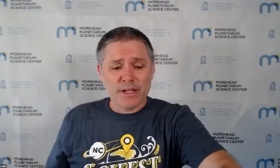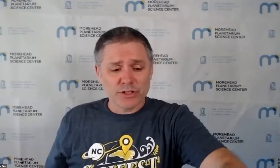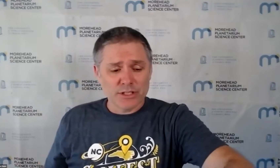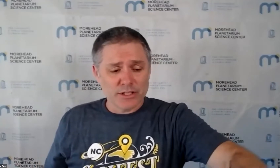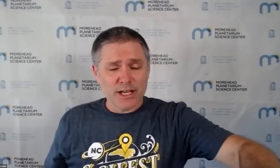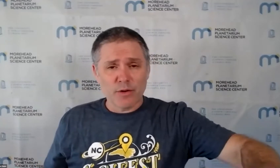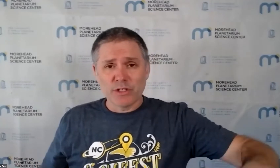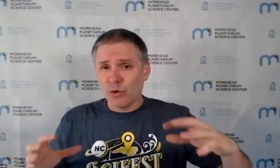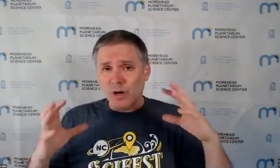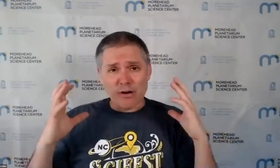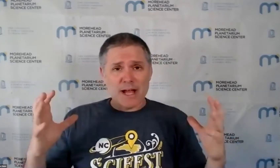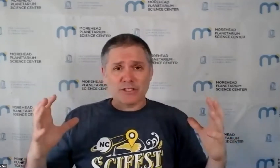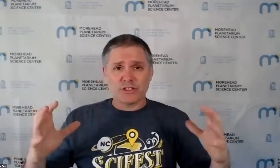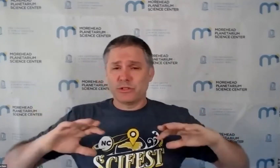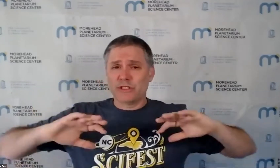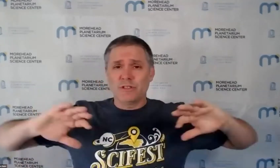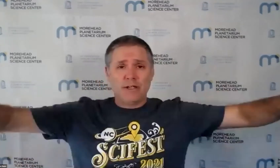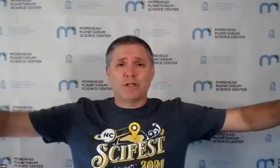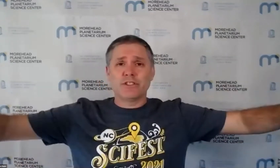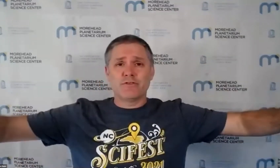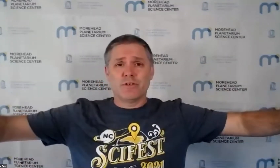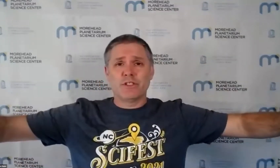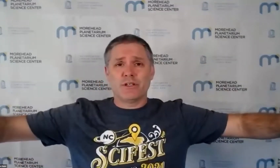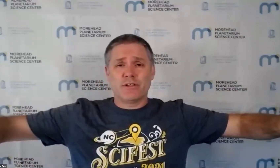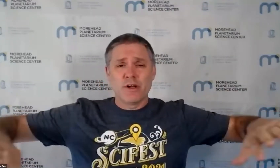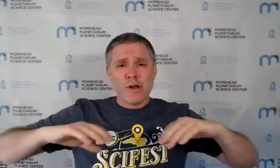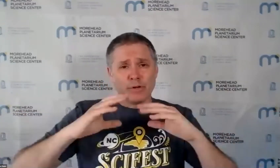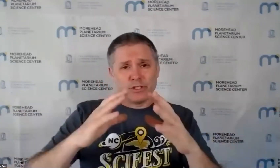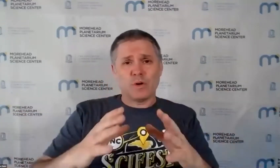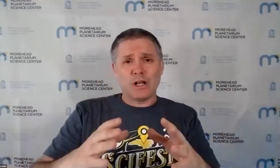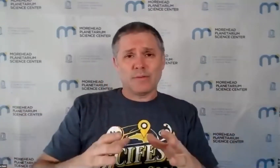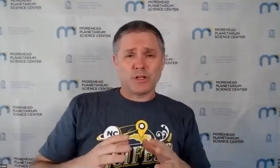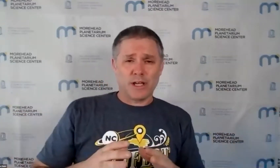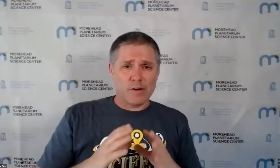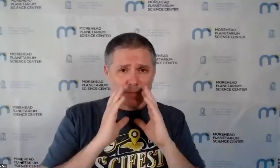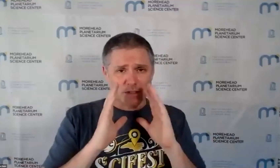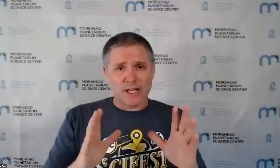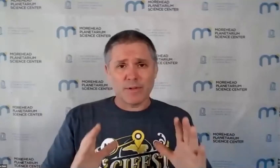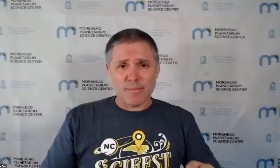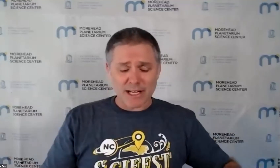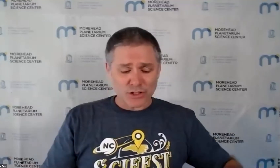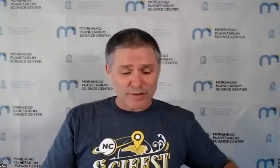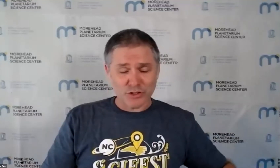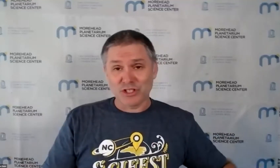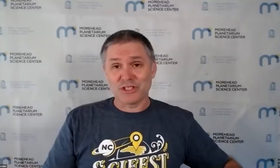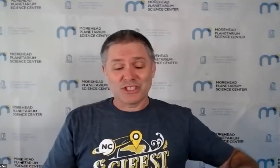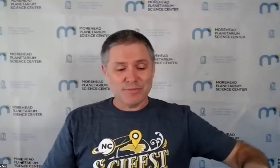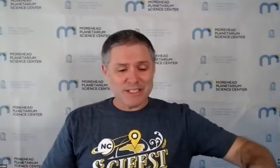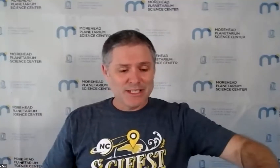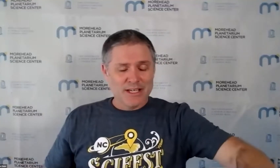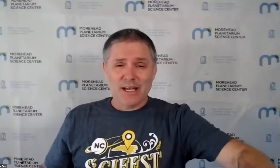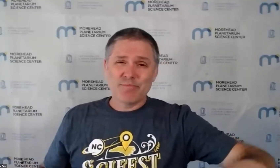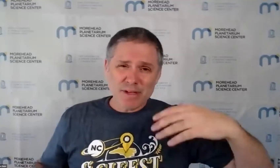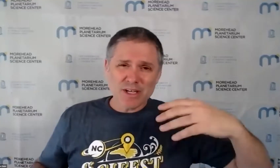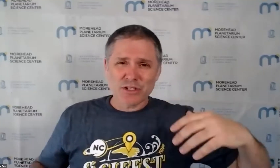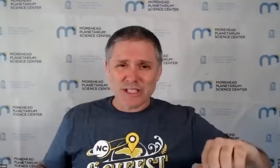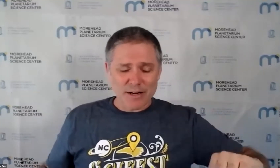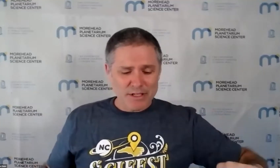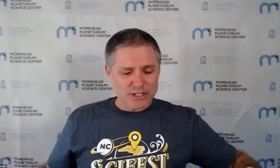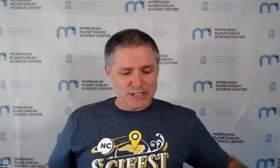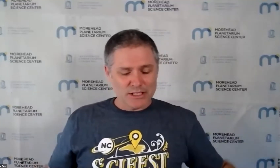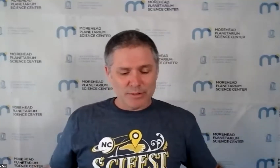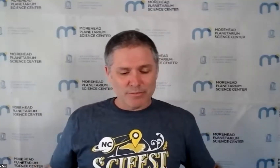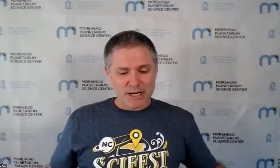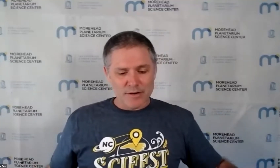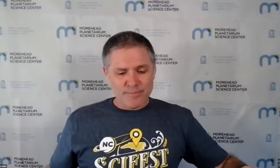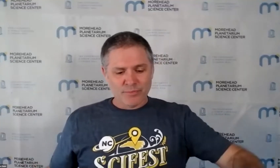and interesting to say. We still wear our masks. We still keep our distance from each other. But just while I'm on camera, I'm going to take my mask off so that you can see me and maybe understand